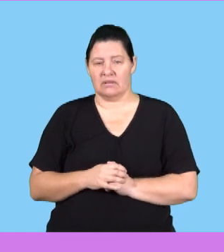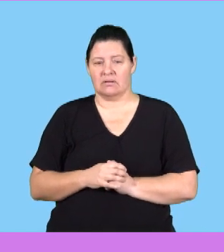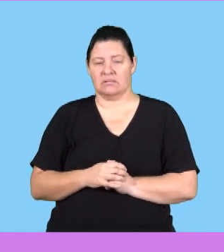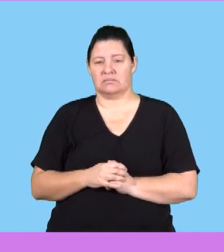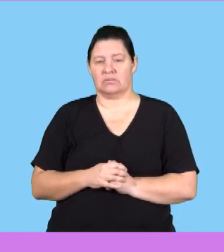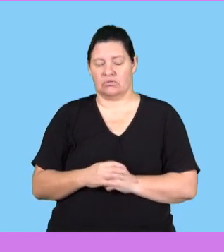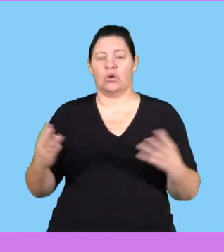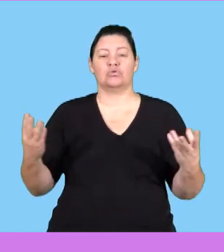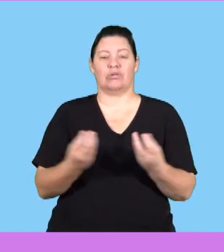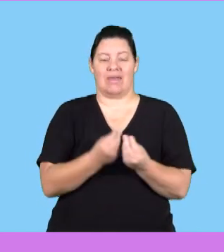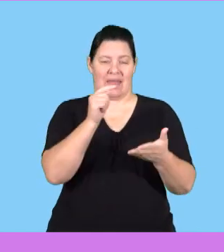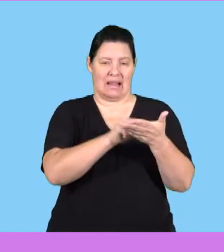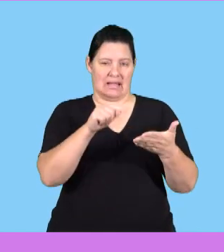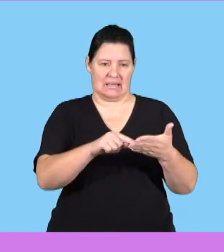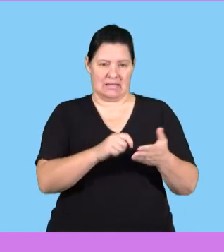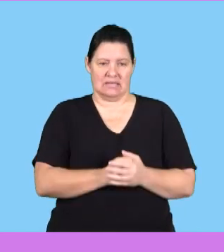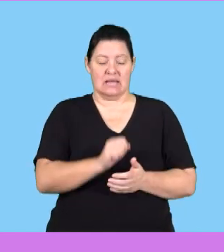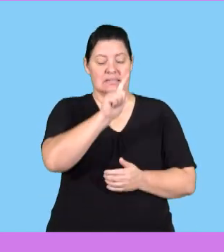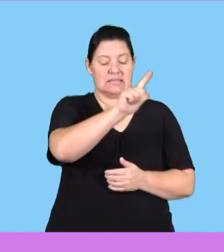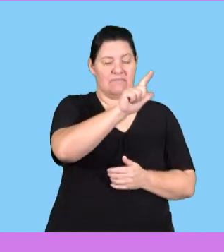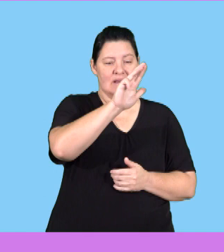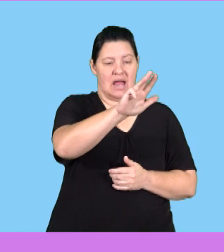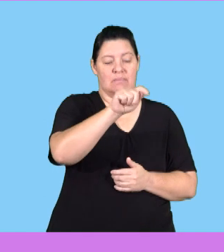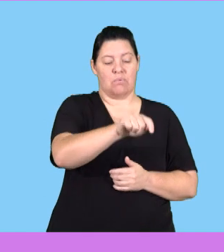3. Let us multiply together.